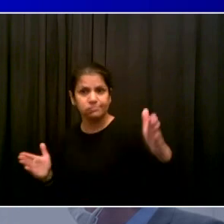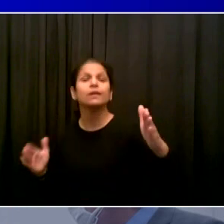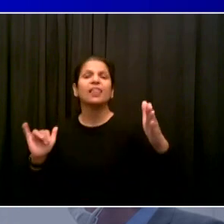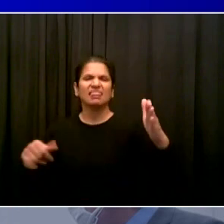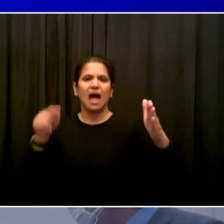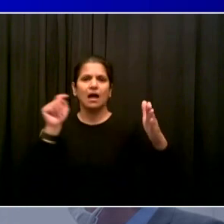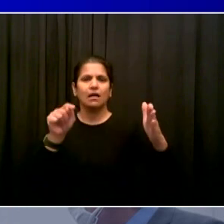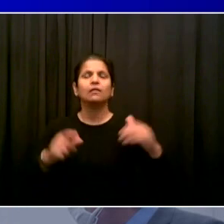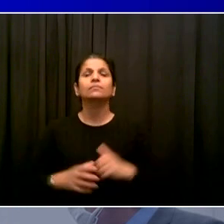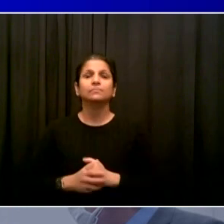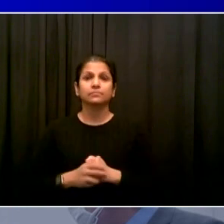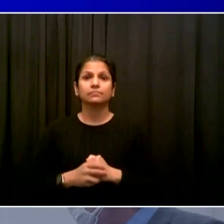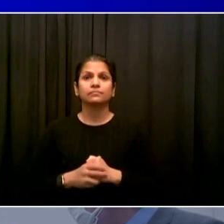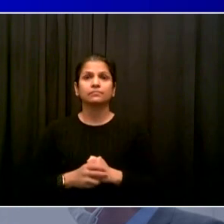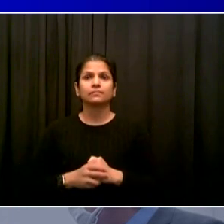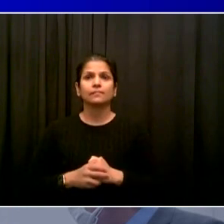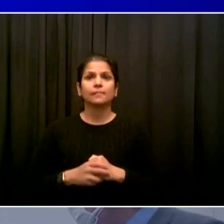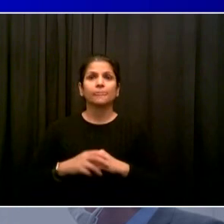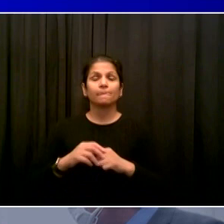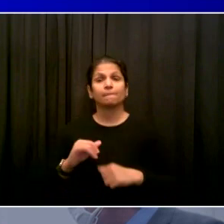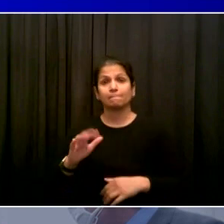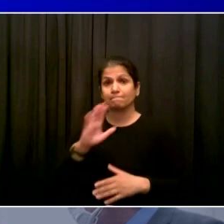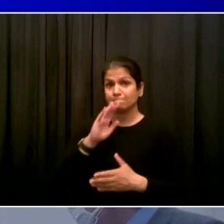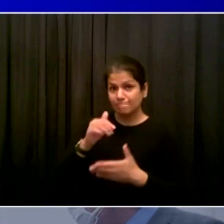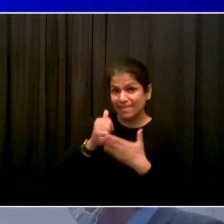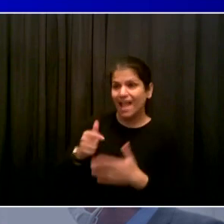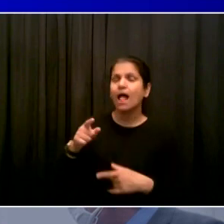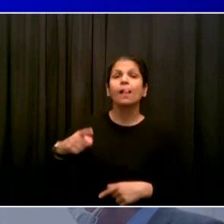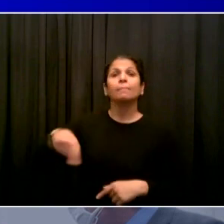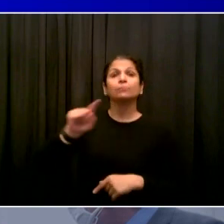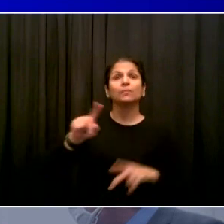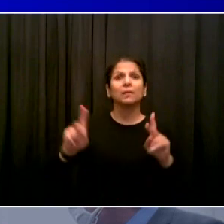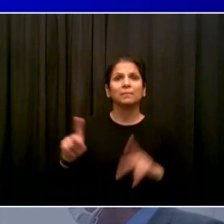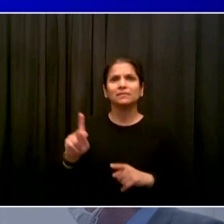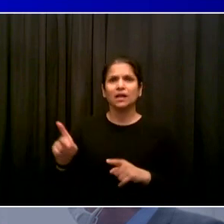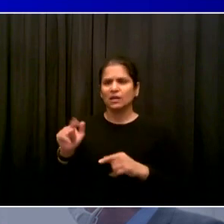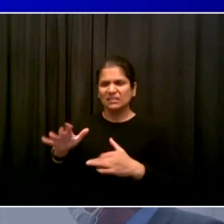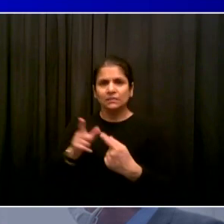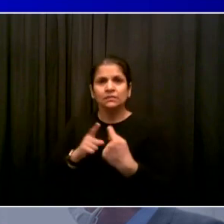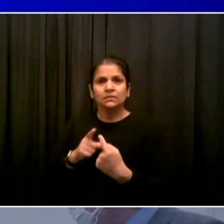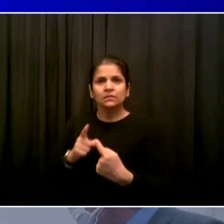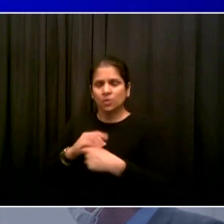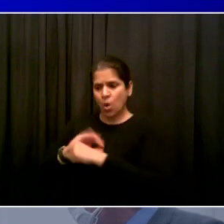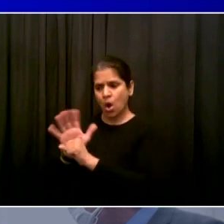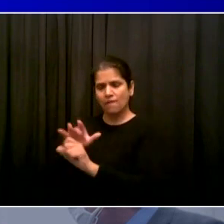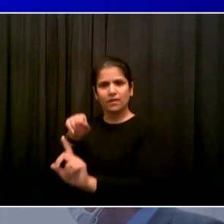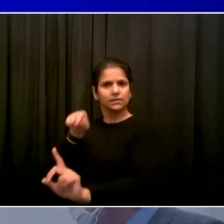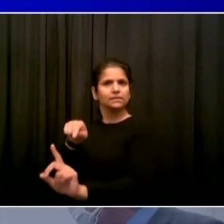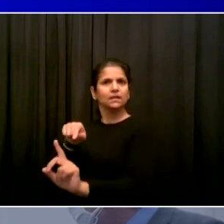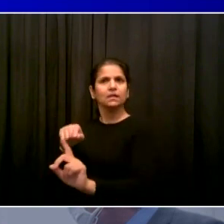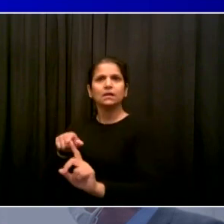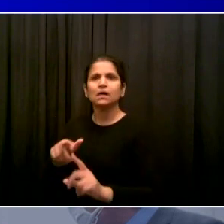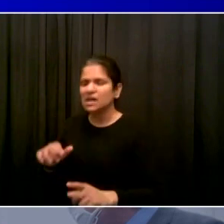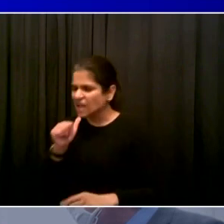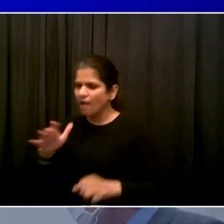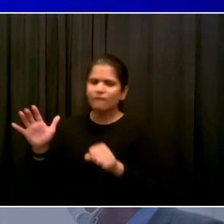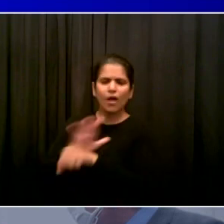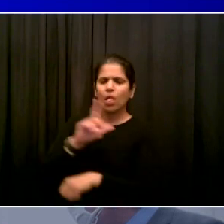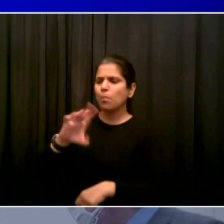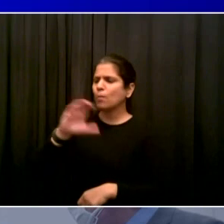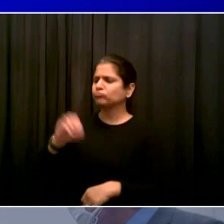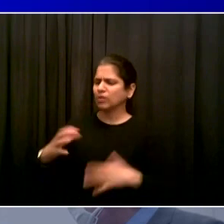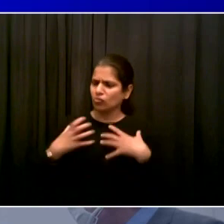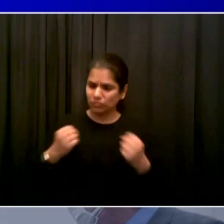hit communities. And we want to provide help to all New Yorkers who are experiencing this need. So today we're announcing